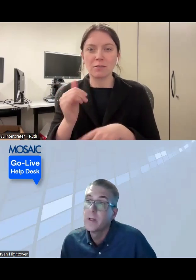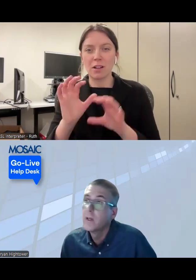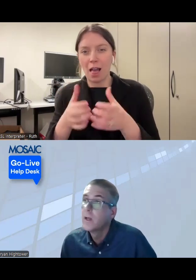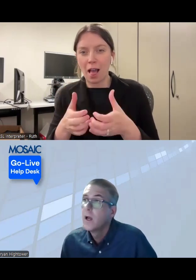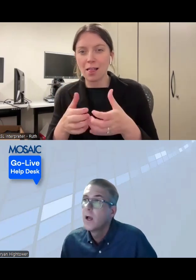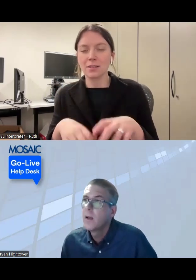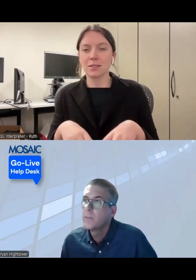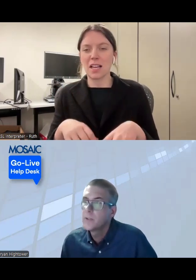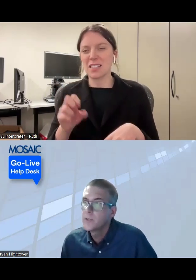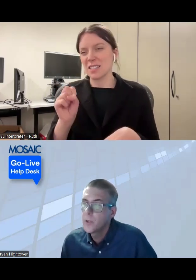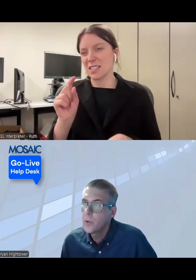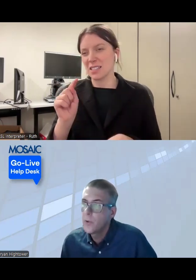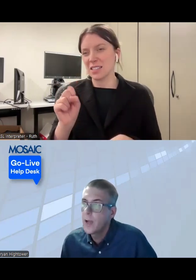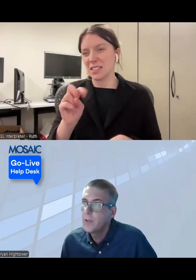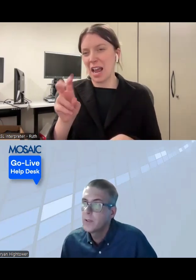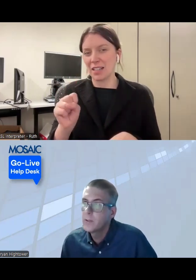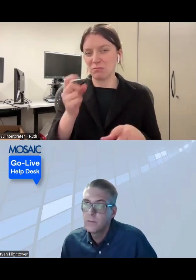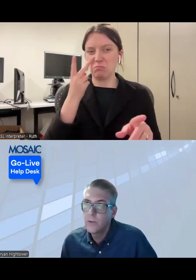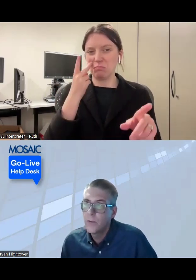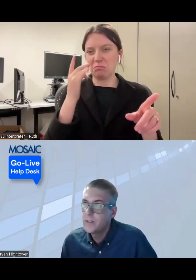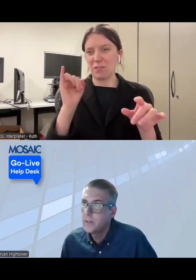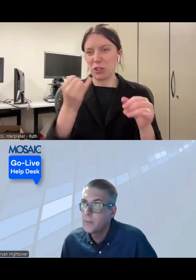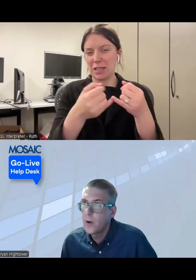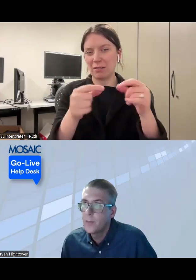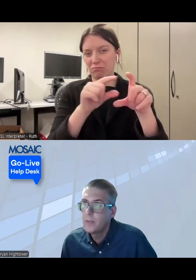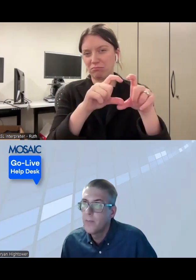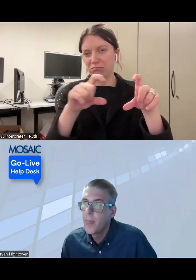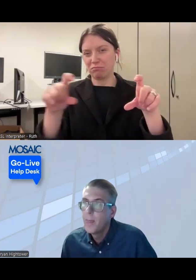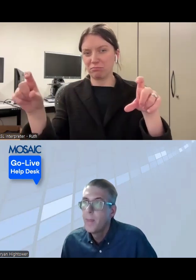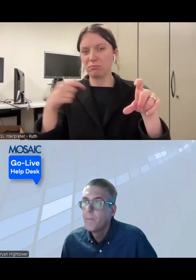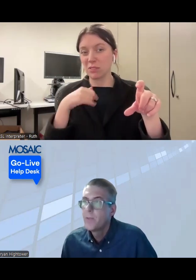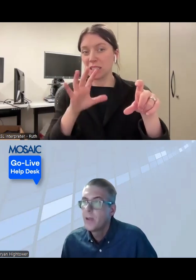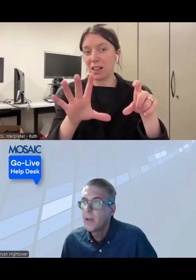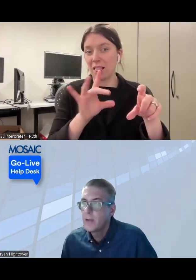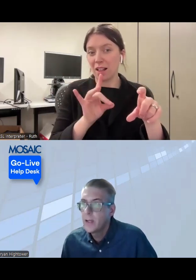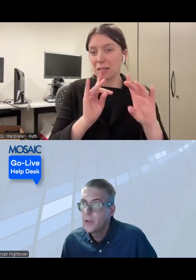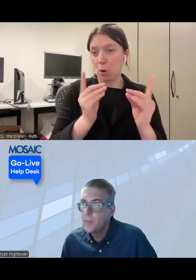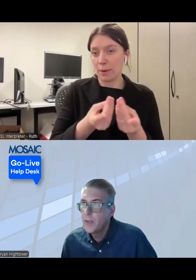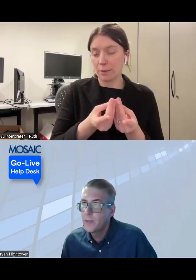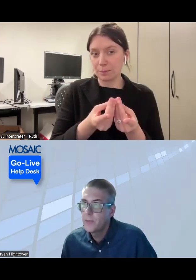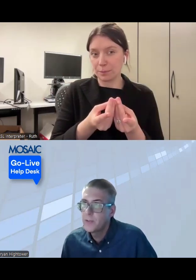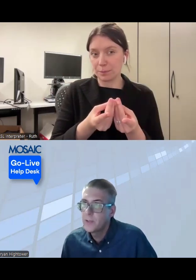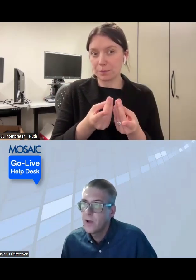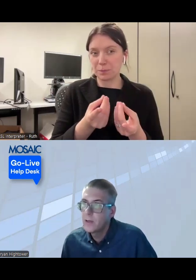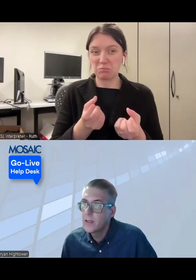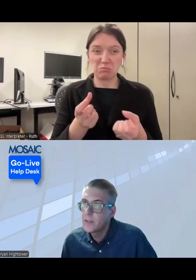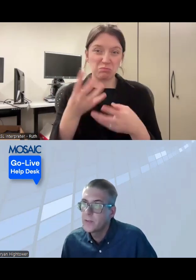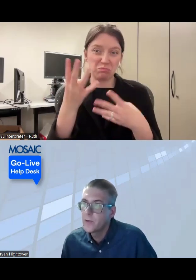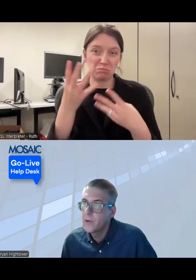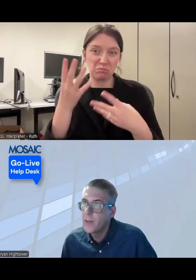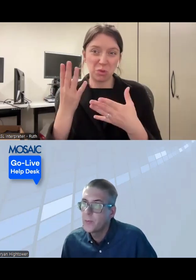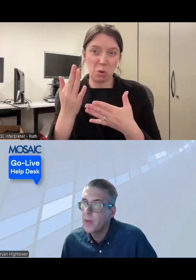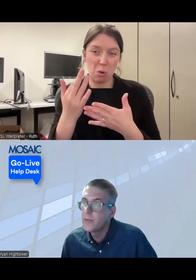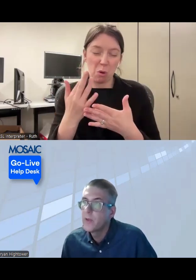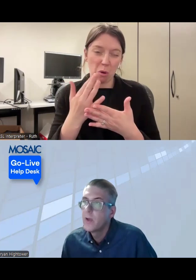status. So I'm going to go right to department. And I could pick from this long list of the